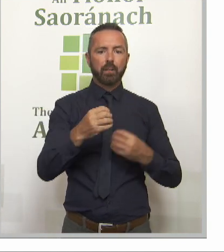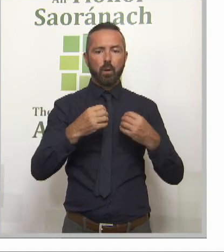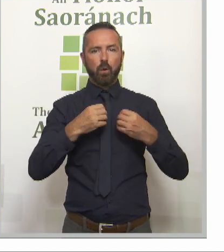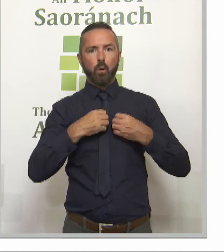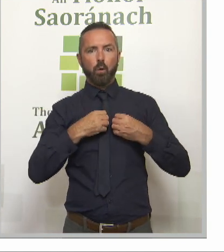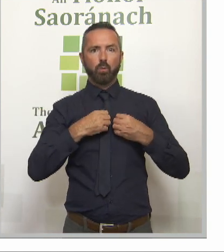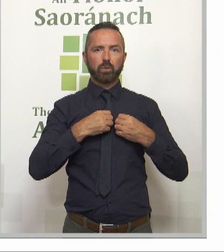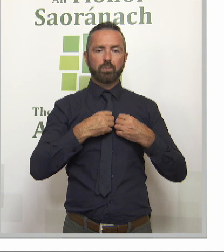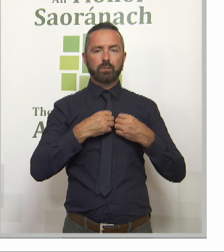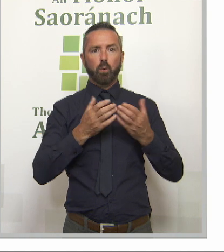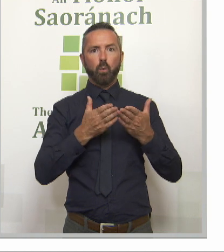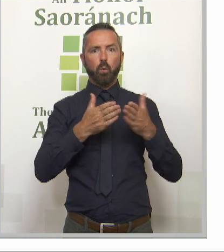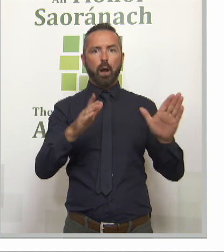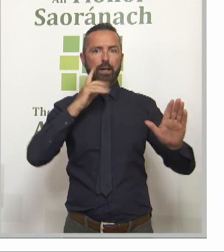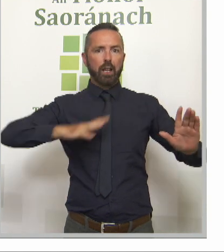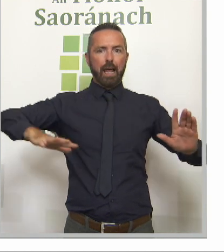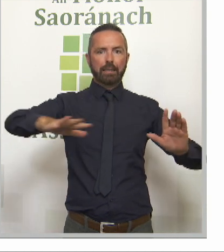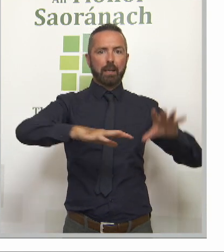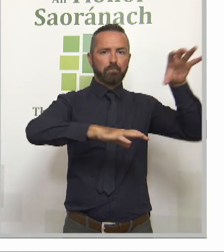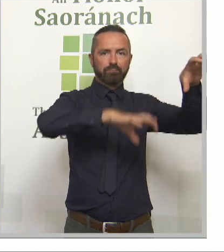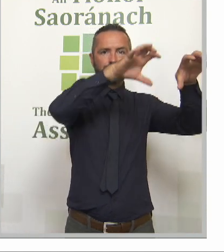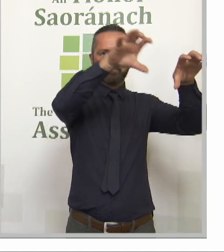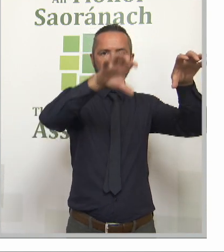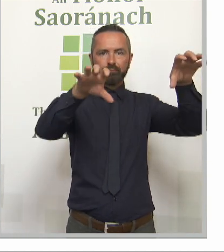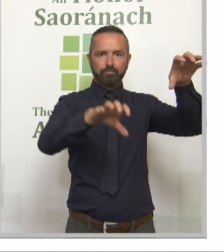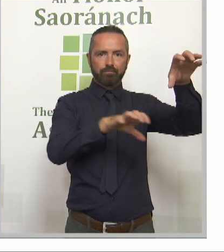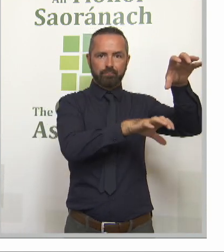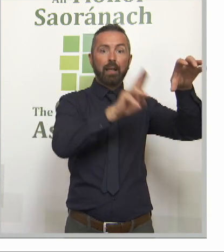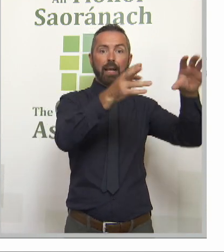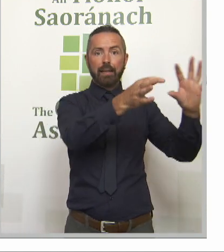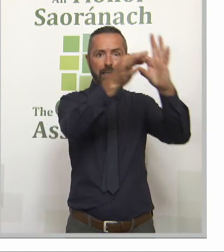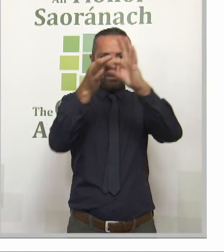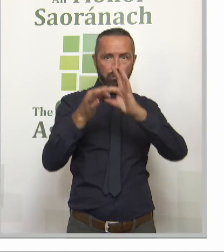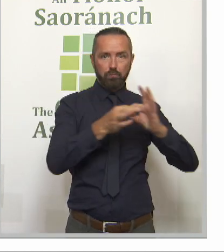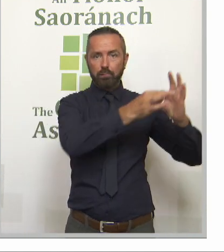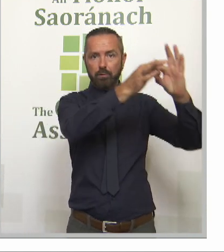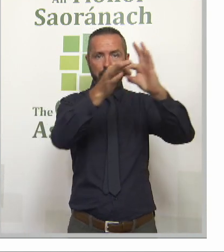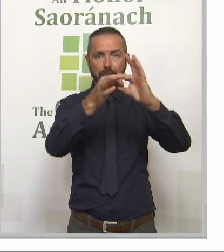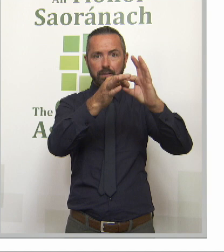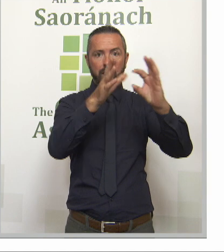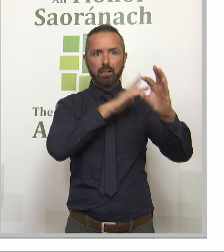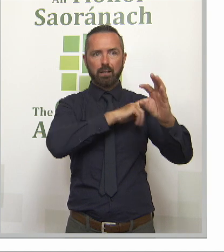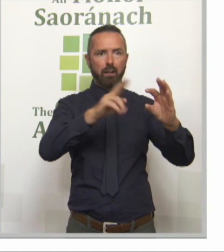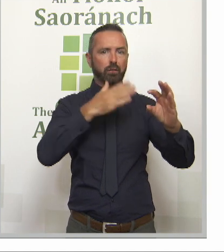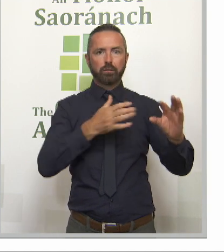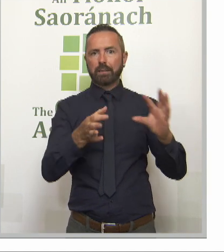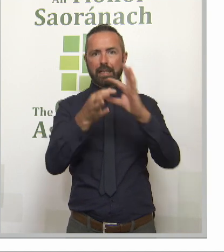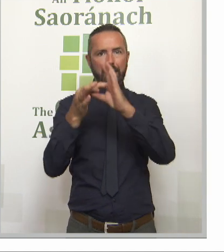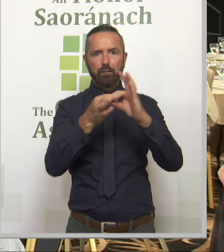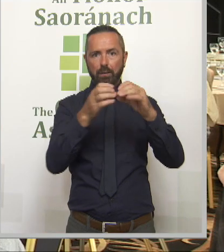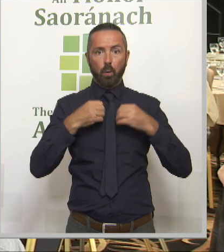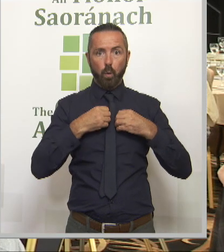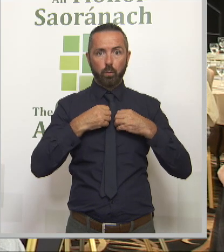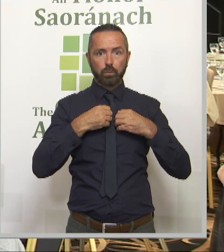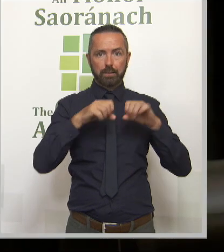wider landscape as part of a wider landscape, and they can interact with other ecosystems in that landscape. So this is another level at which we need to think about the natural